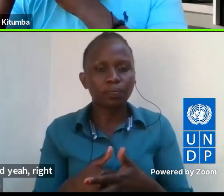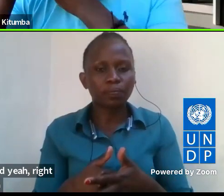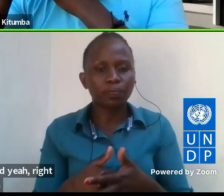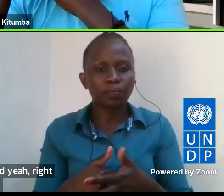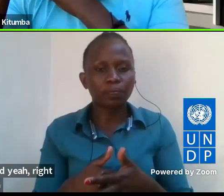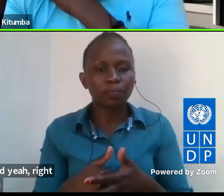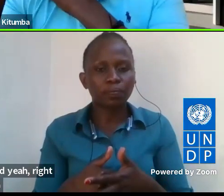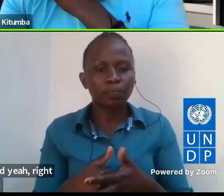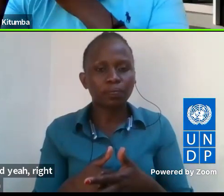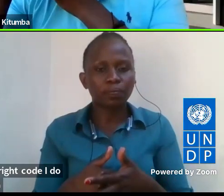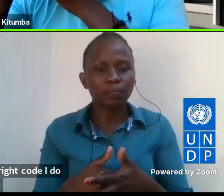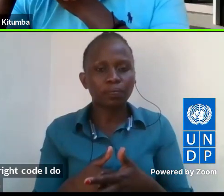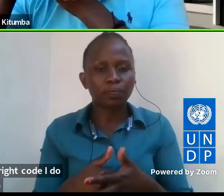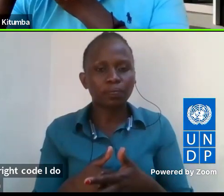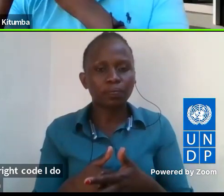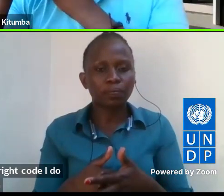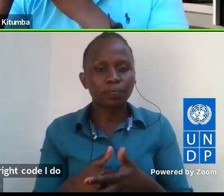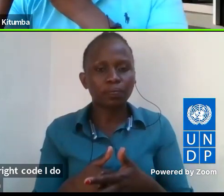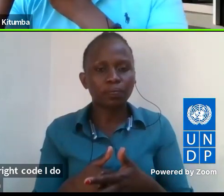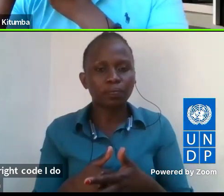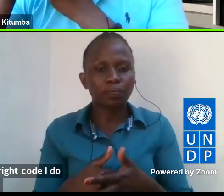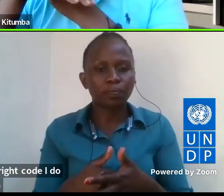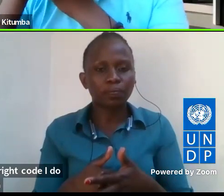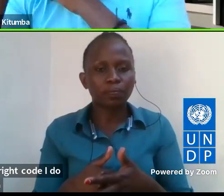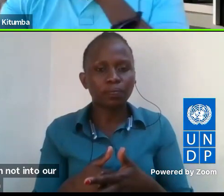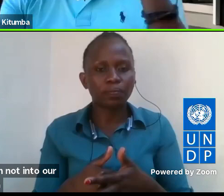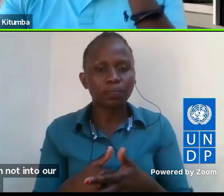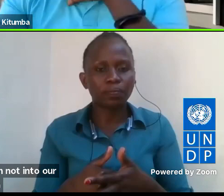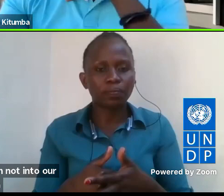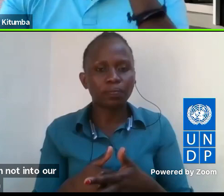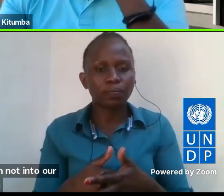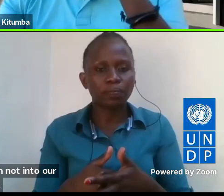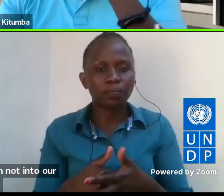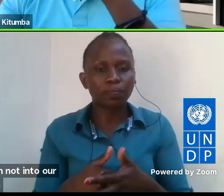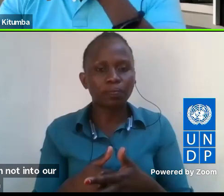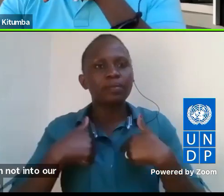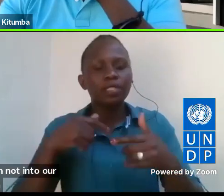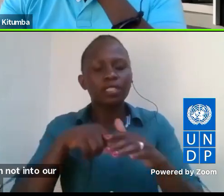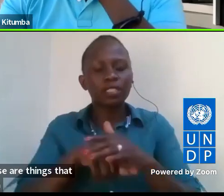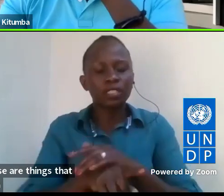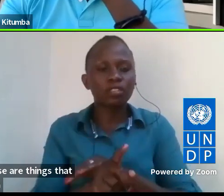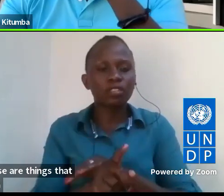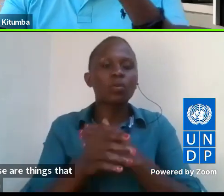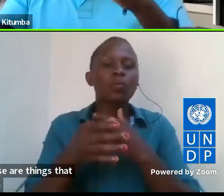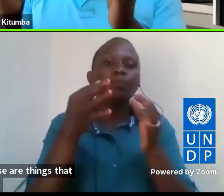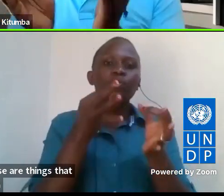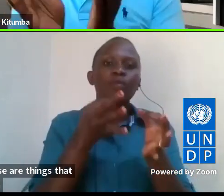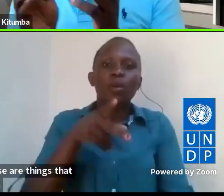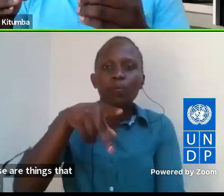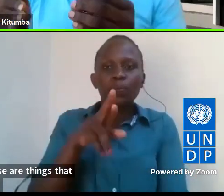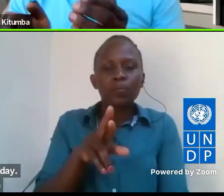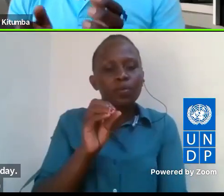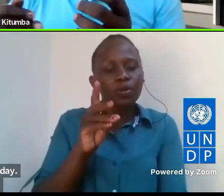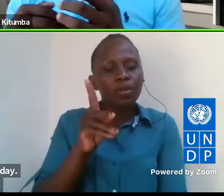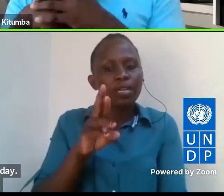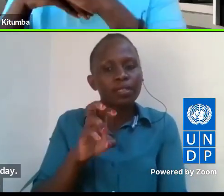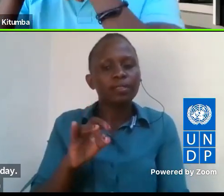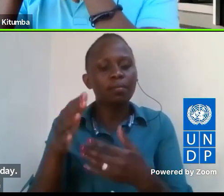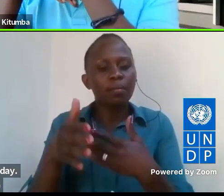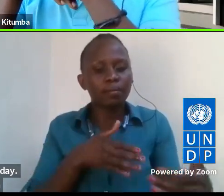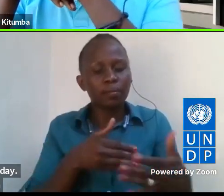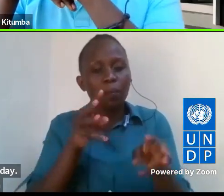consultancy. I am now into product management and consultancy. So these are things that I educate myself about every day, but still around the same scope